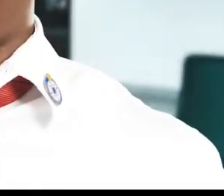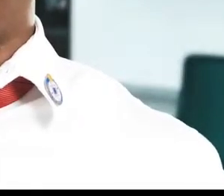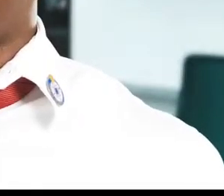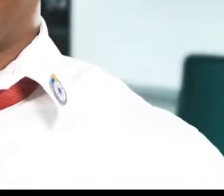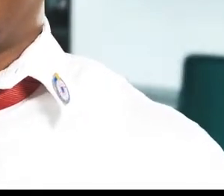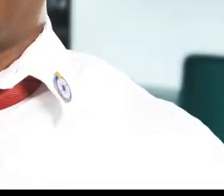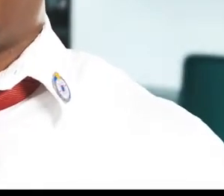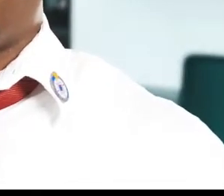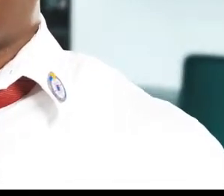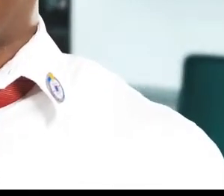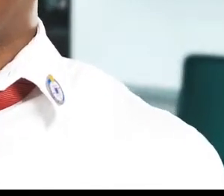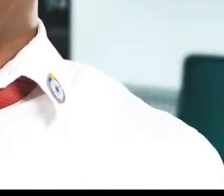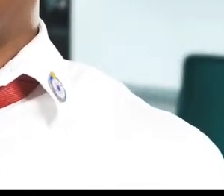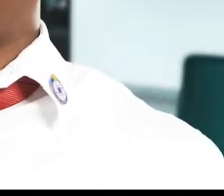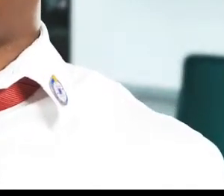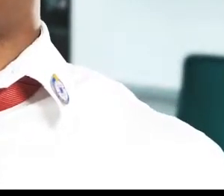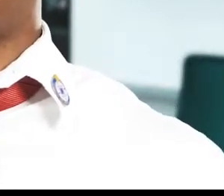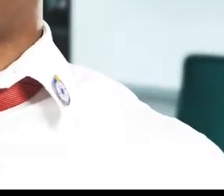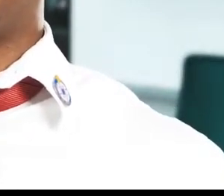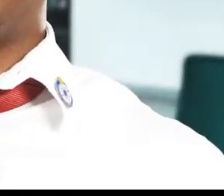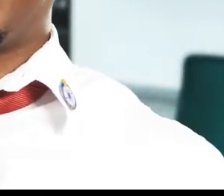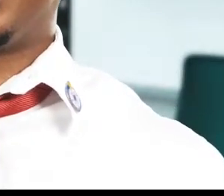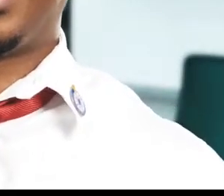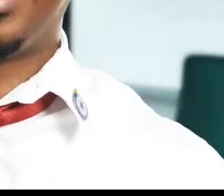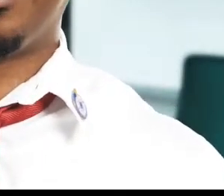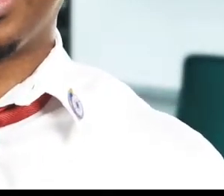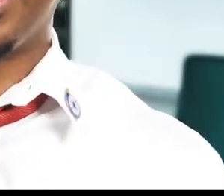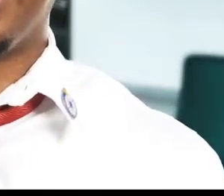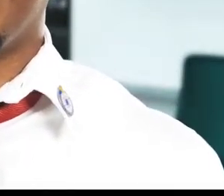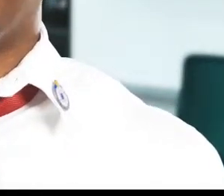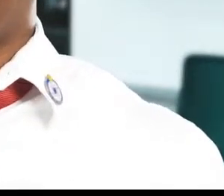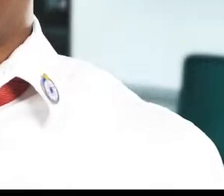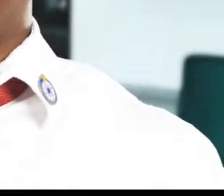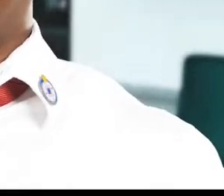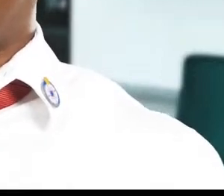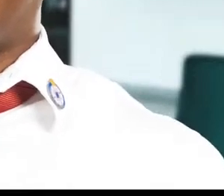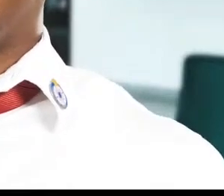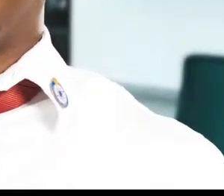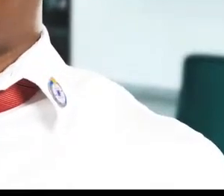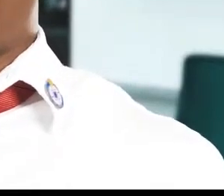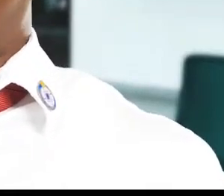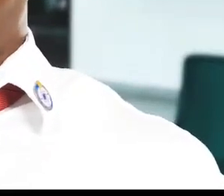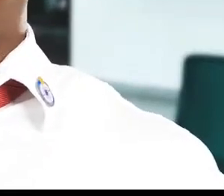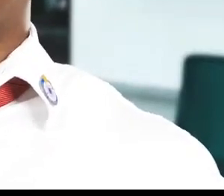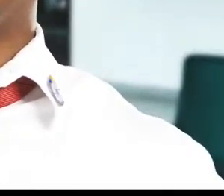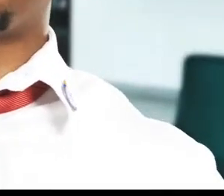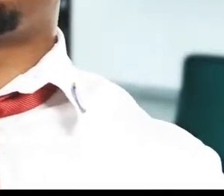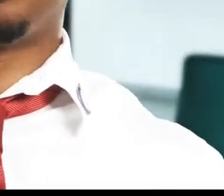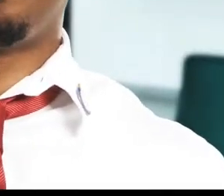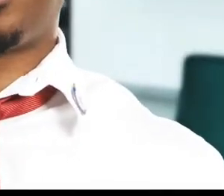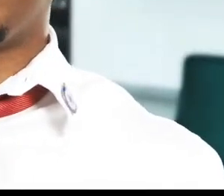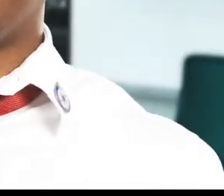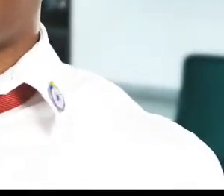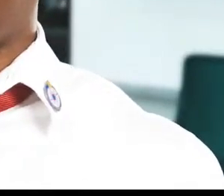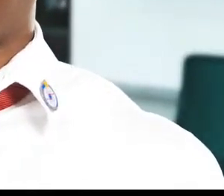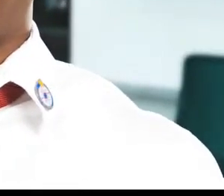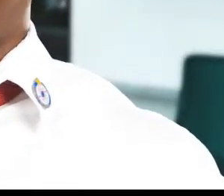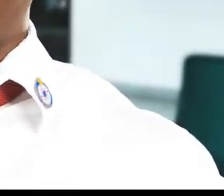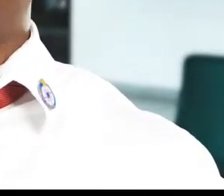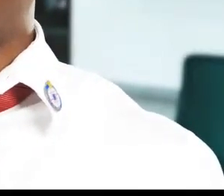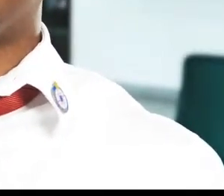topic of conversation globally and of course in St. Kitts and Nevis. Basically, the word novel in